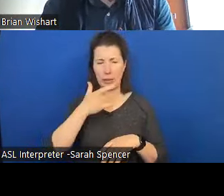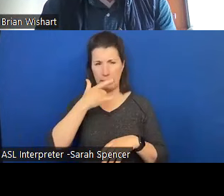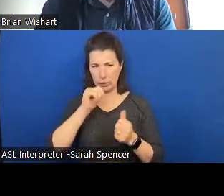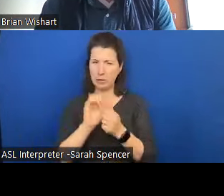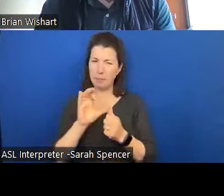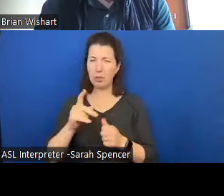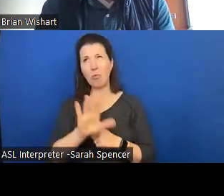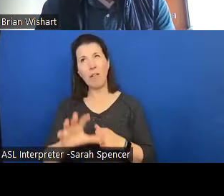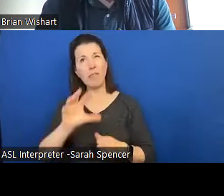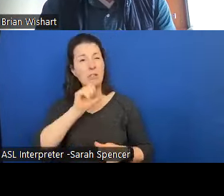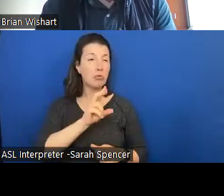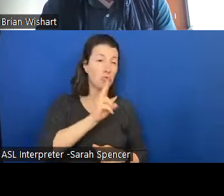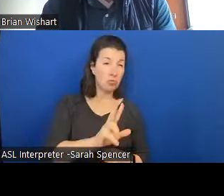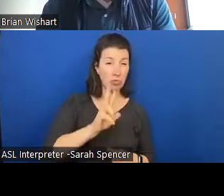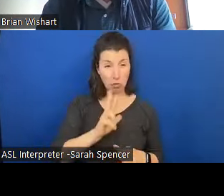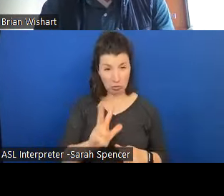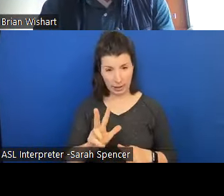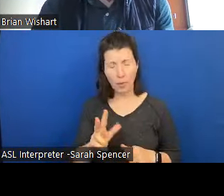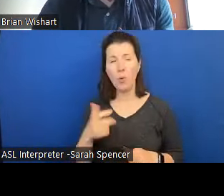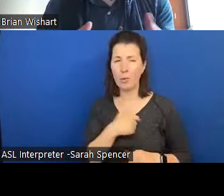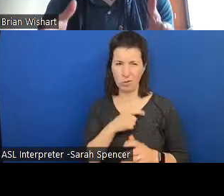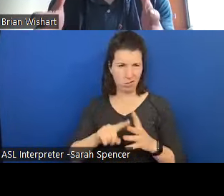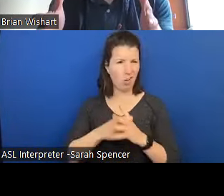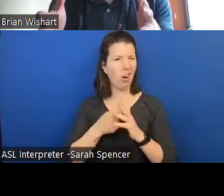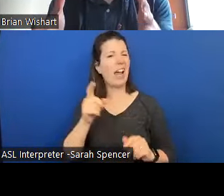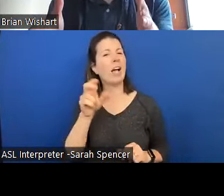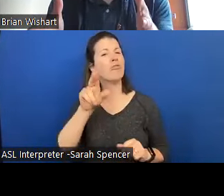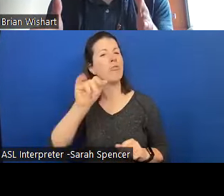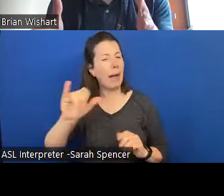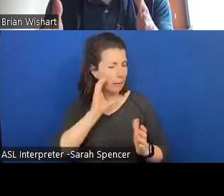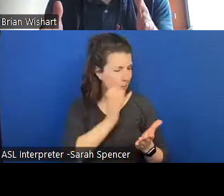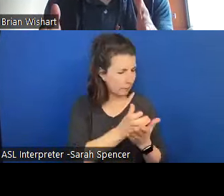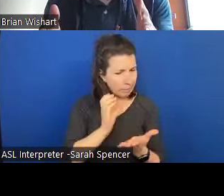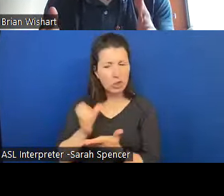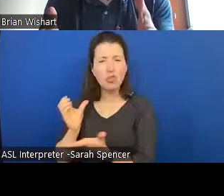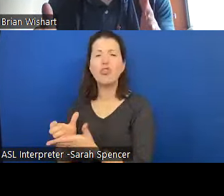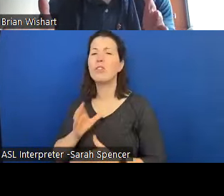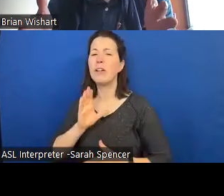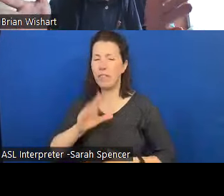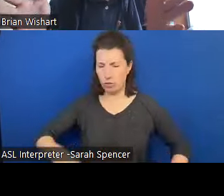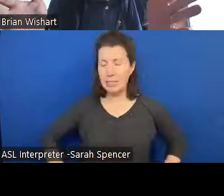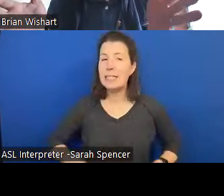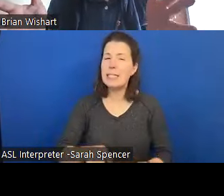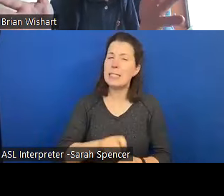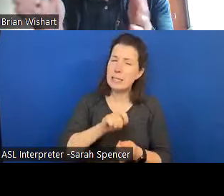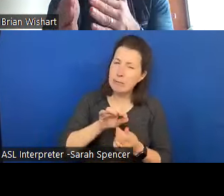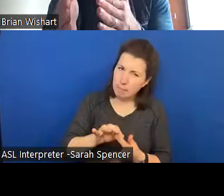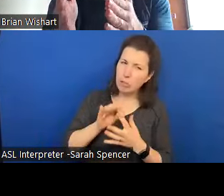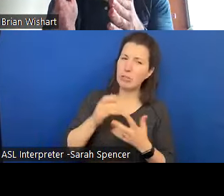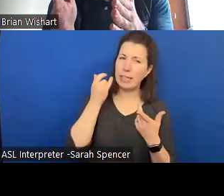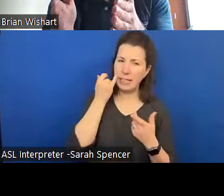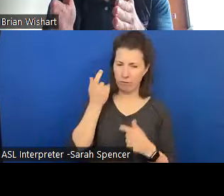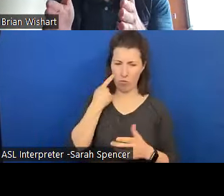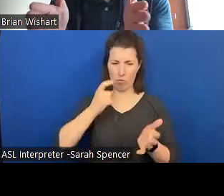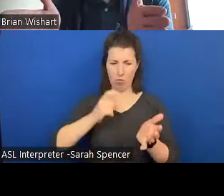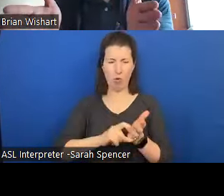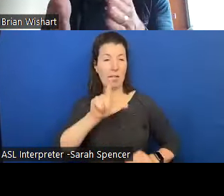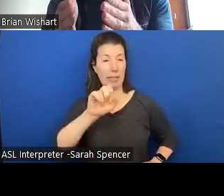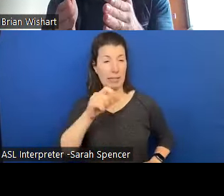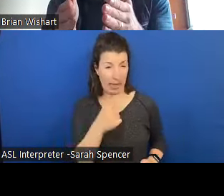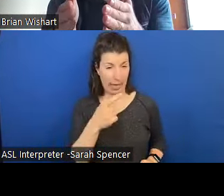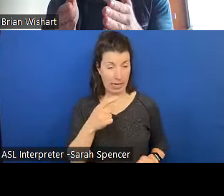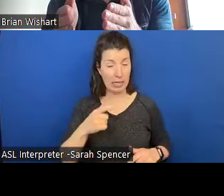2 or 3, we're going to start getting pictures of their hips, particularly if they have tight muscles within their legs. So our children have tight muscles in the adductors